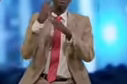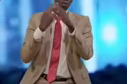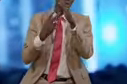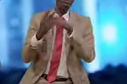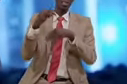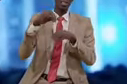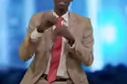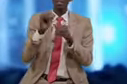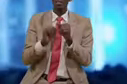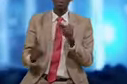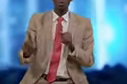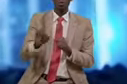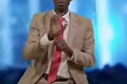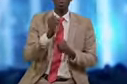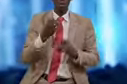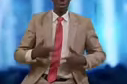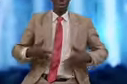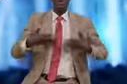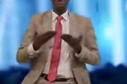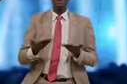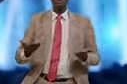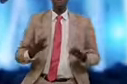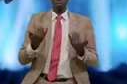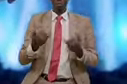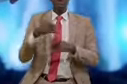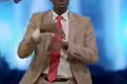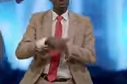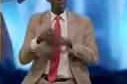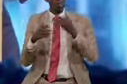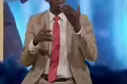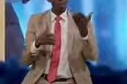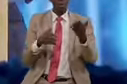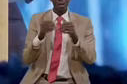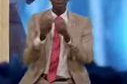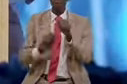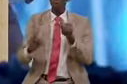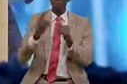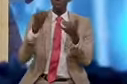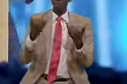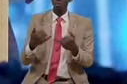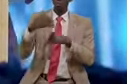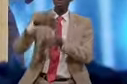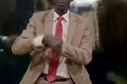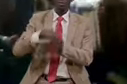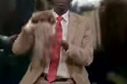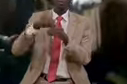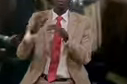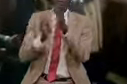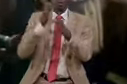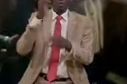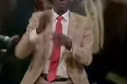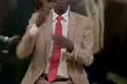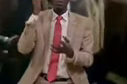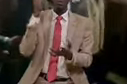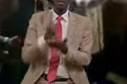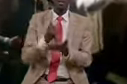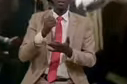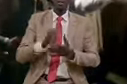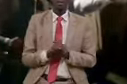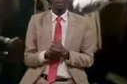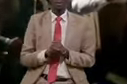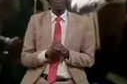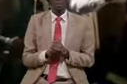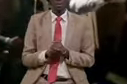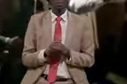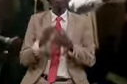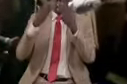every life here tonight, there tonight, everywhere tonight, in Jesus' name. Amen. Thank